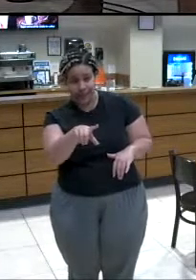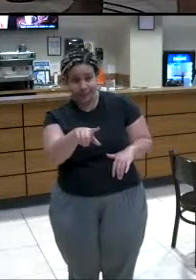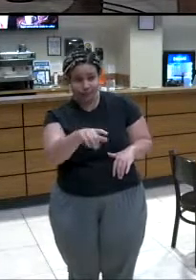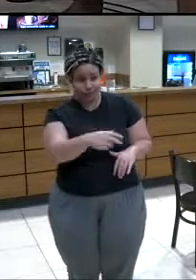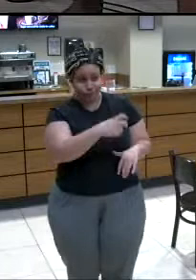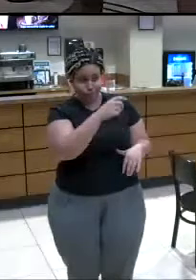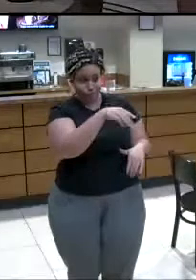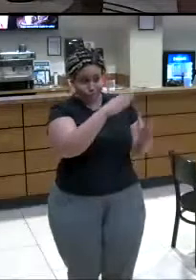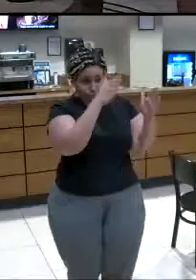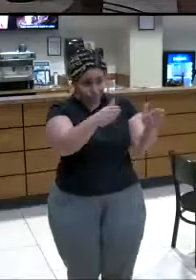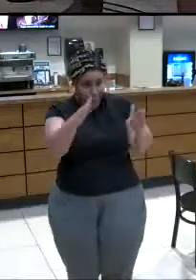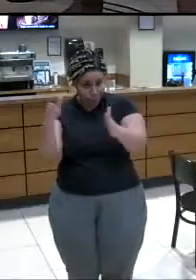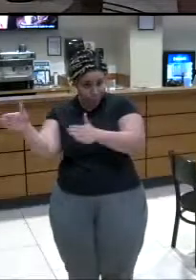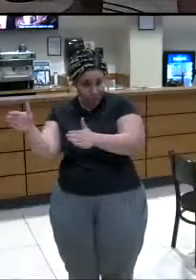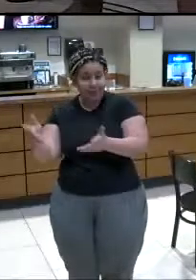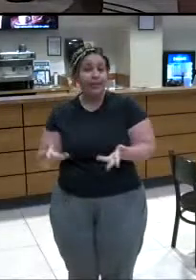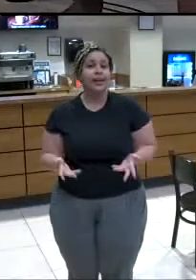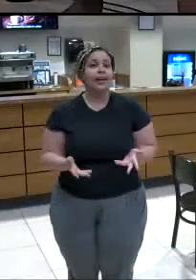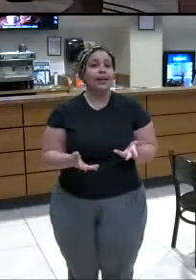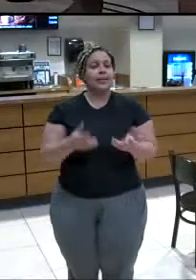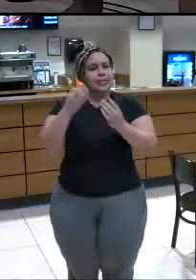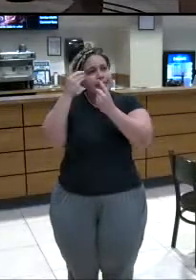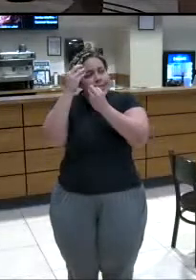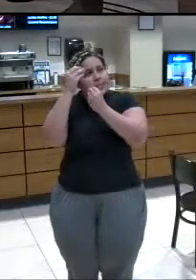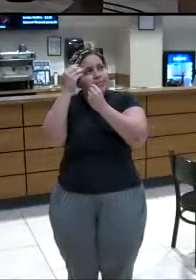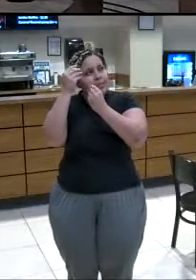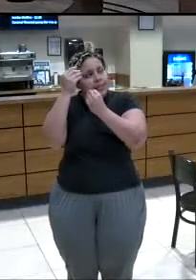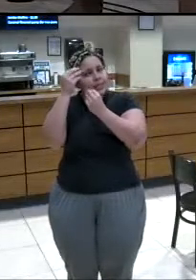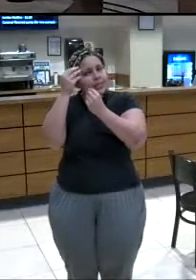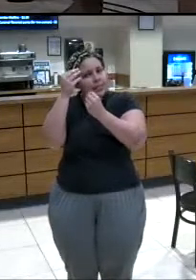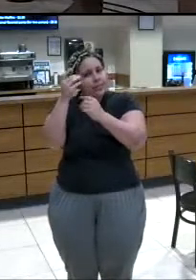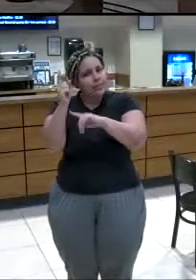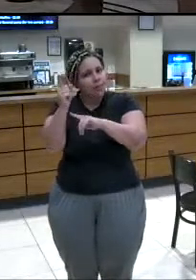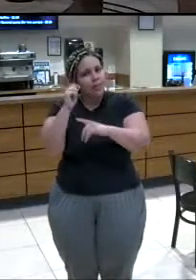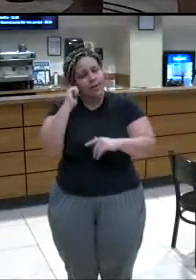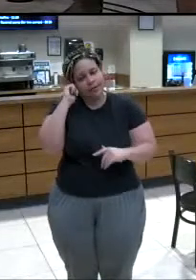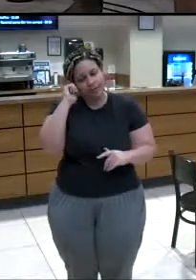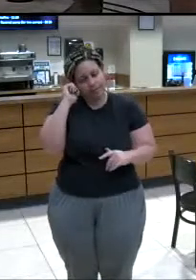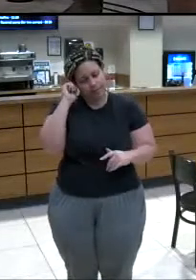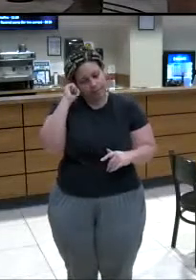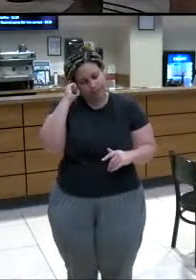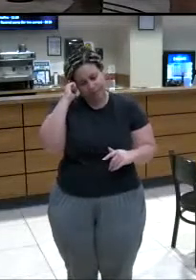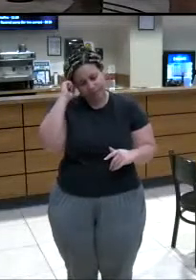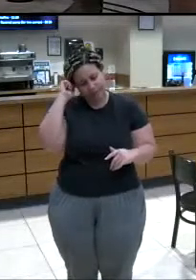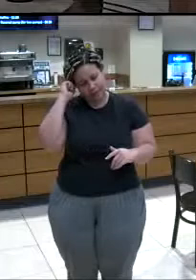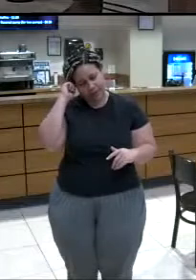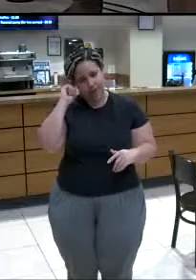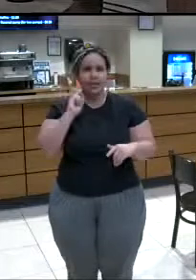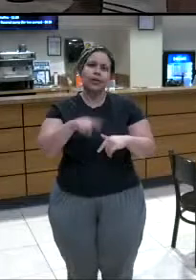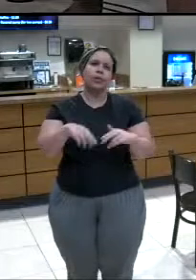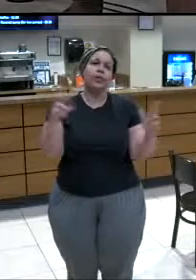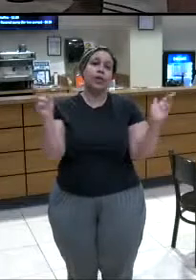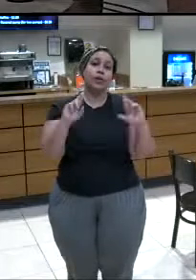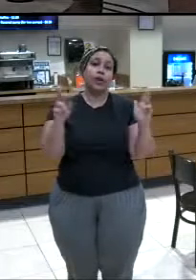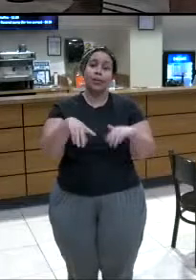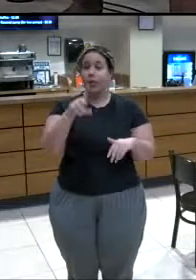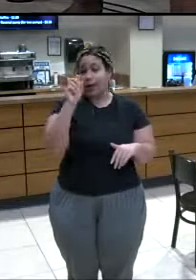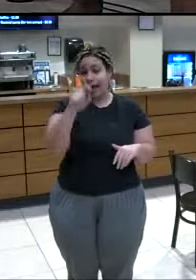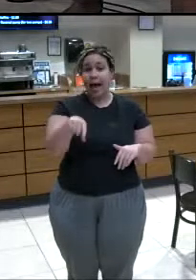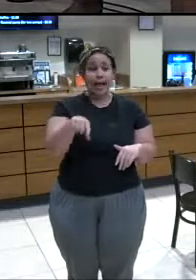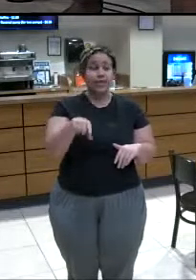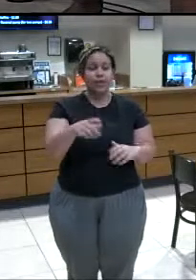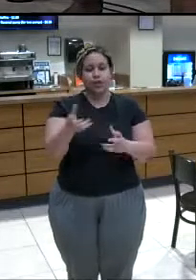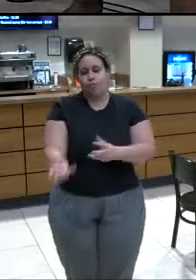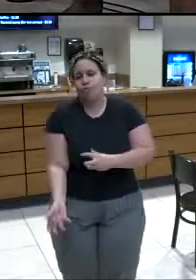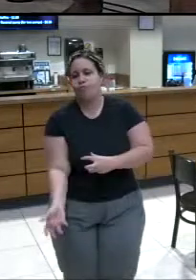that. So take a moment, think about it. And when you're ready, I'm going to ask that you pass that ball